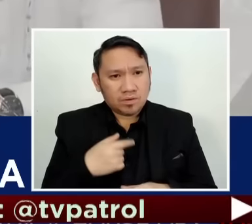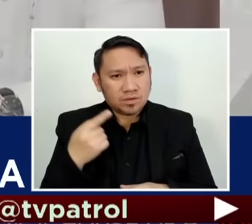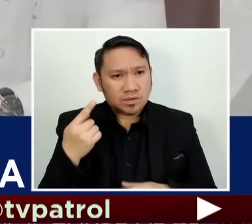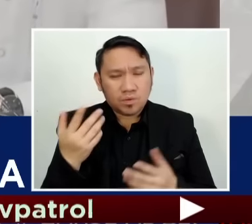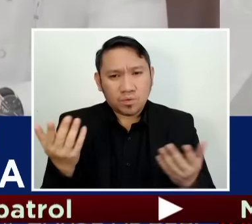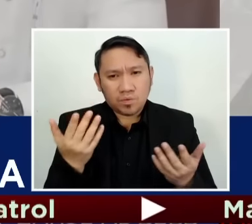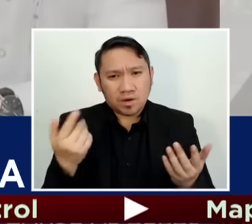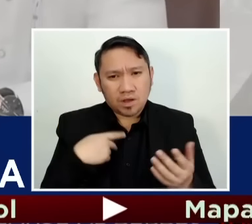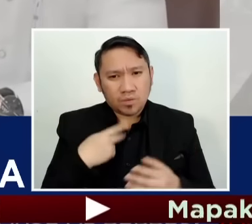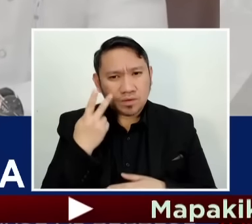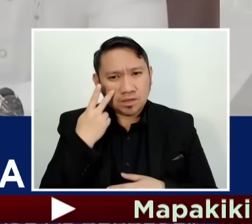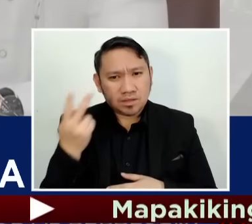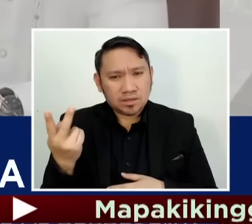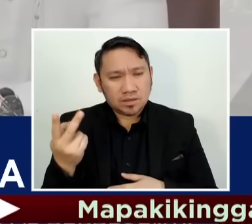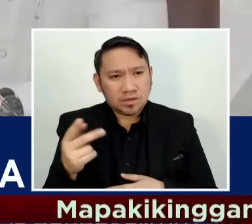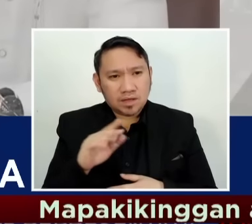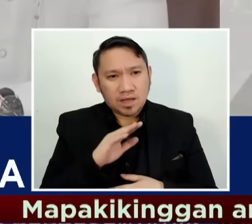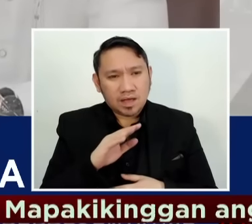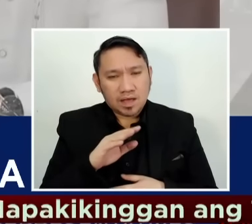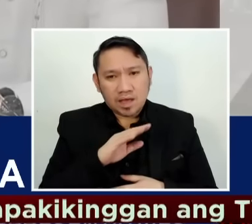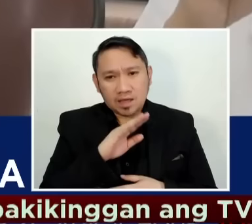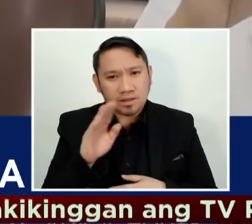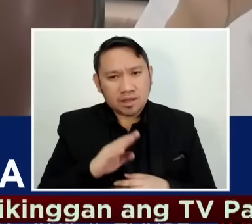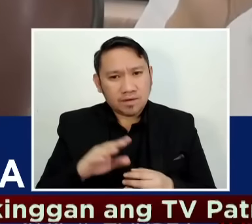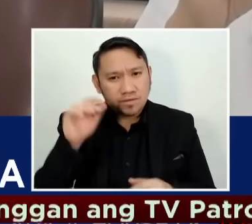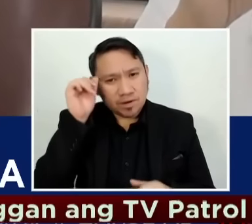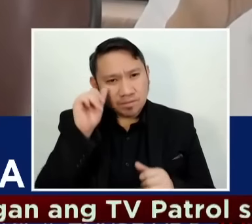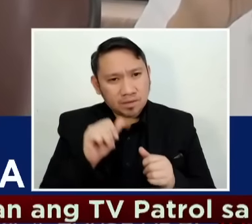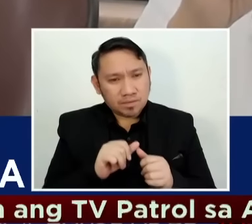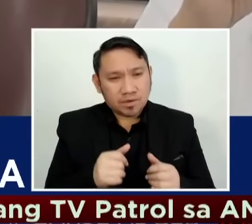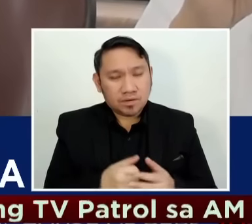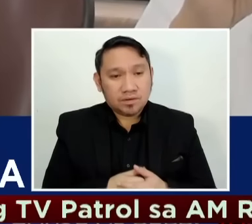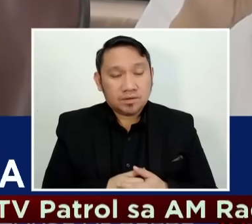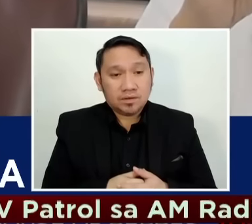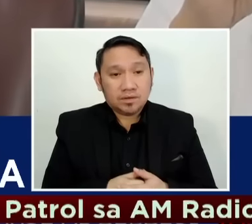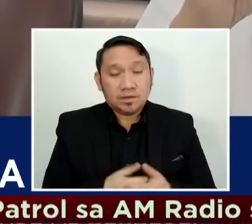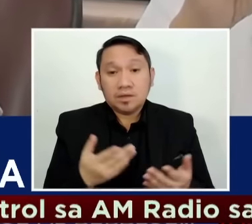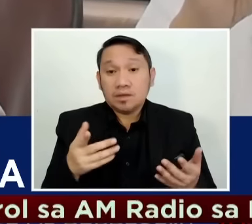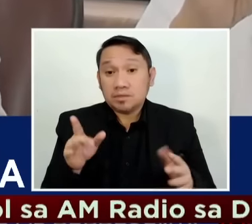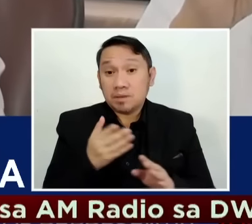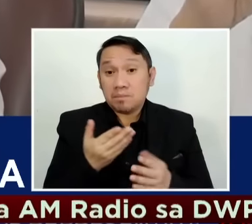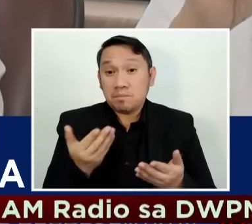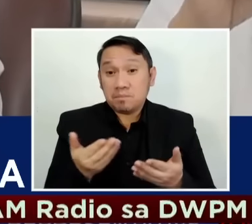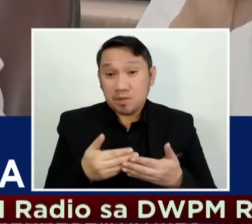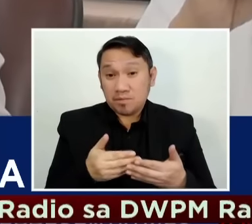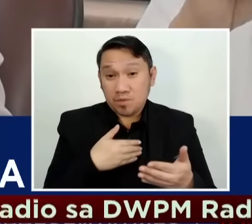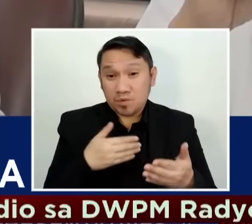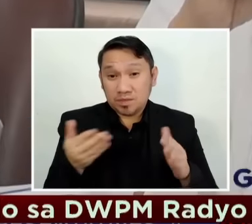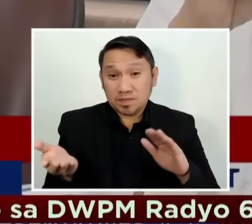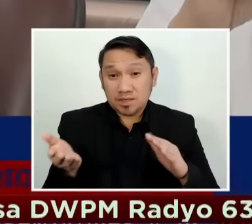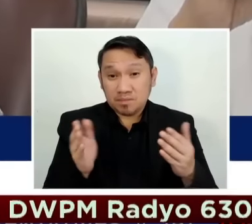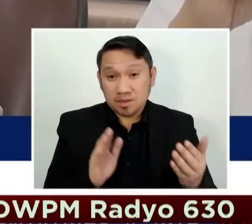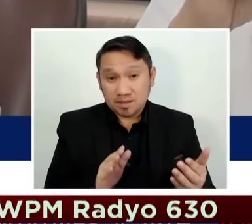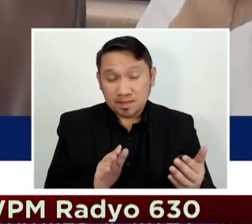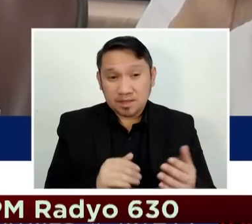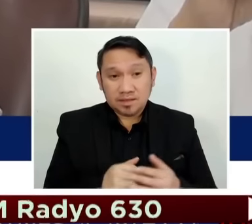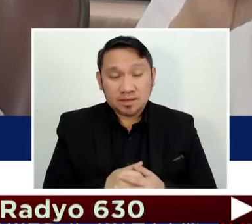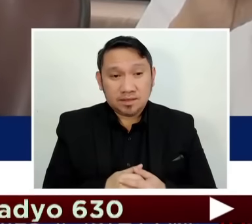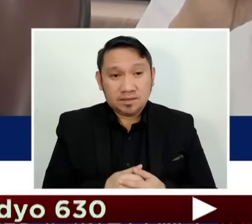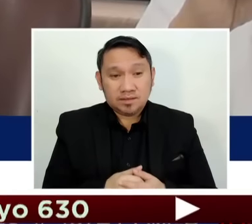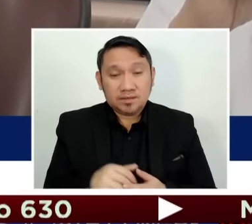or what. I cannot recall if I've met him or what. Bago po siya napatay, itong si General